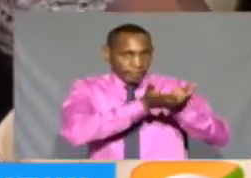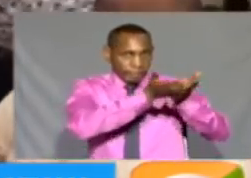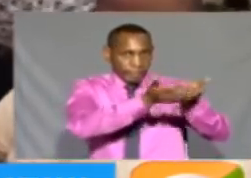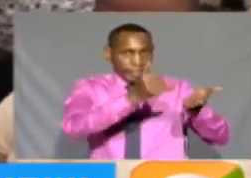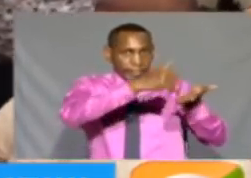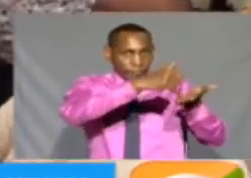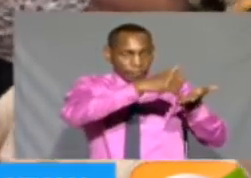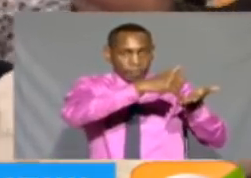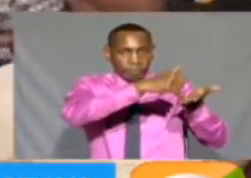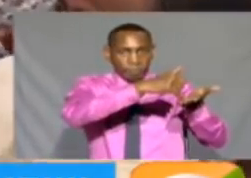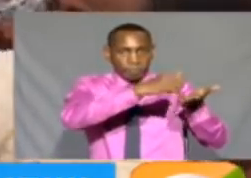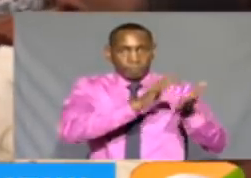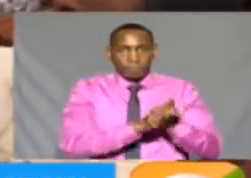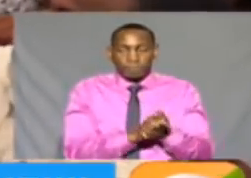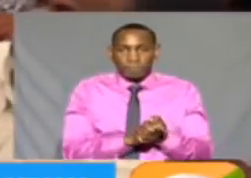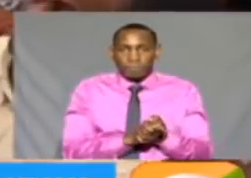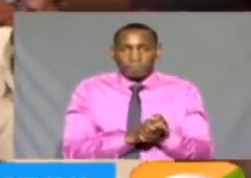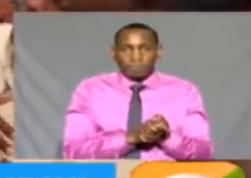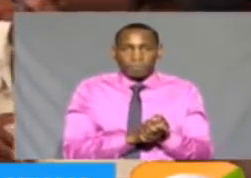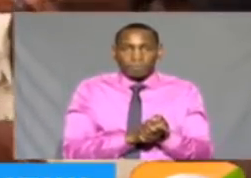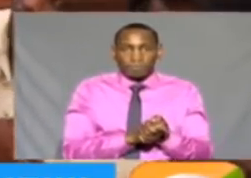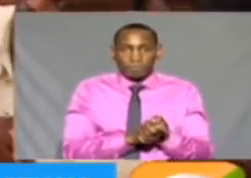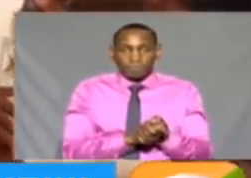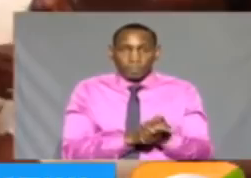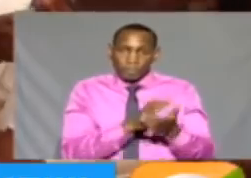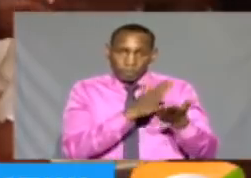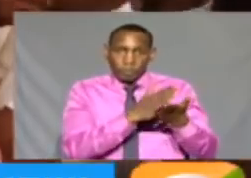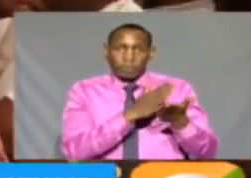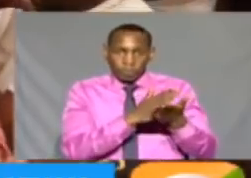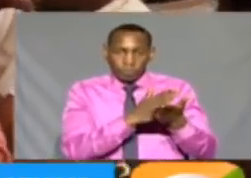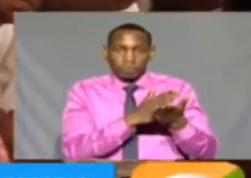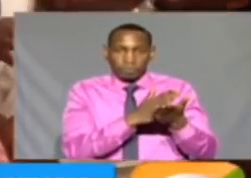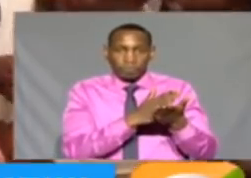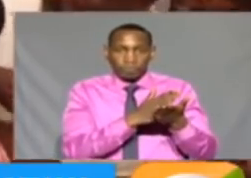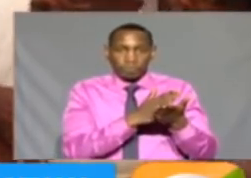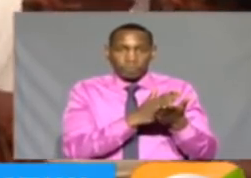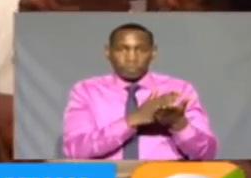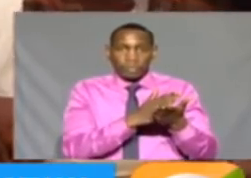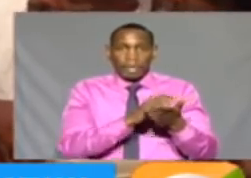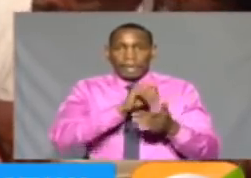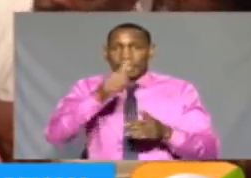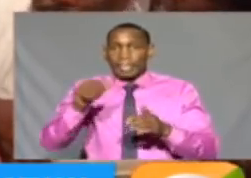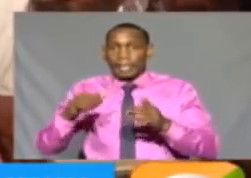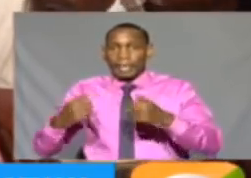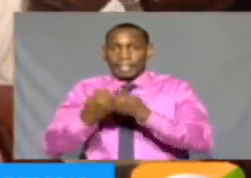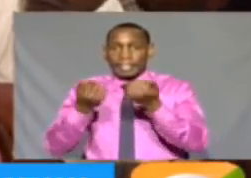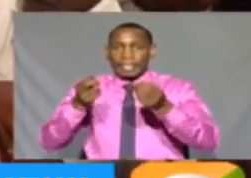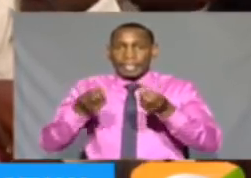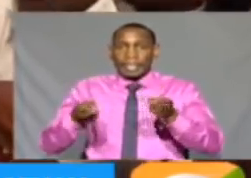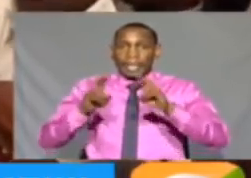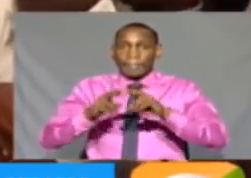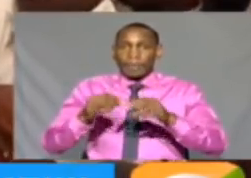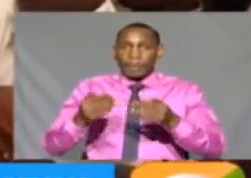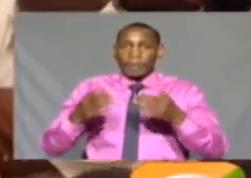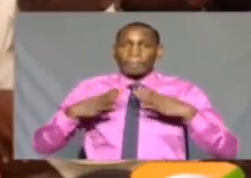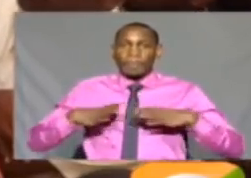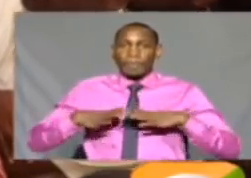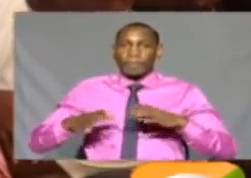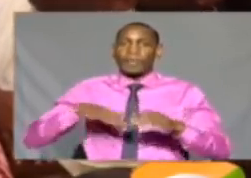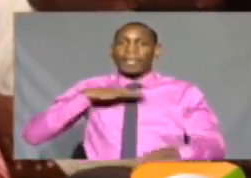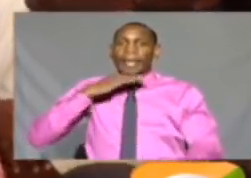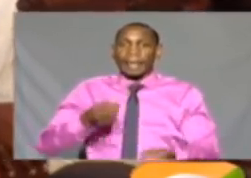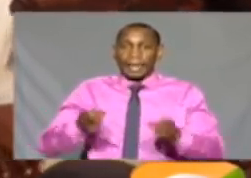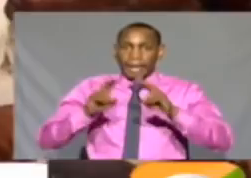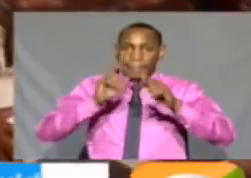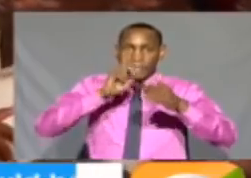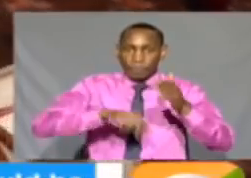this tragedy, and we look at lessons. Did we learn any lessons from Mtongwe, where over 272 people were killed after it happened?